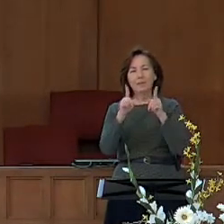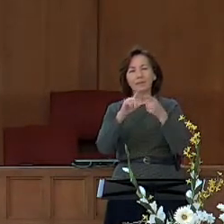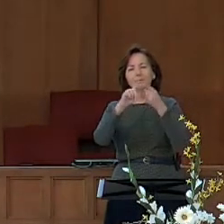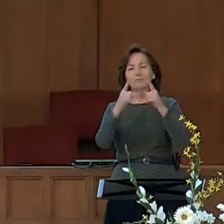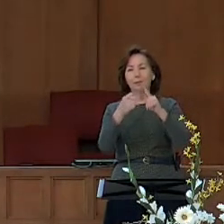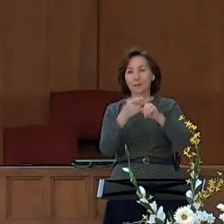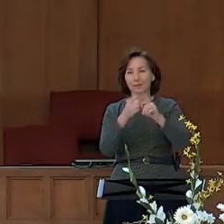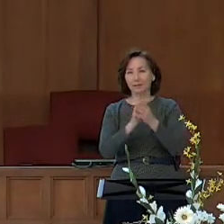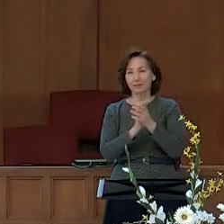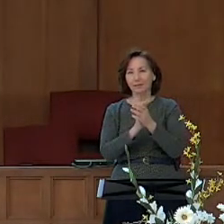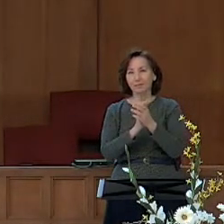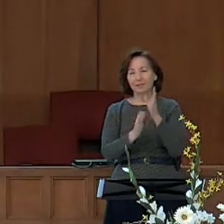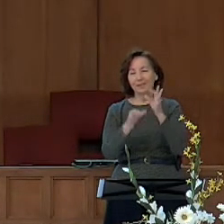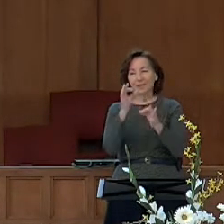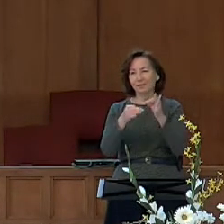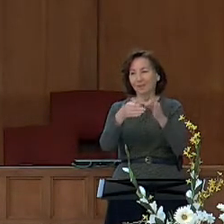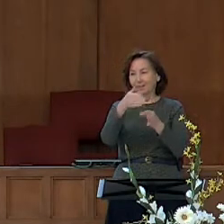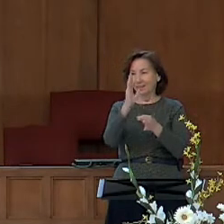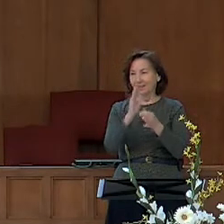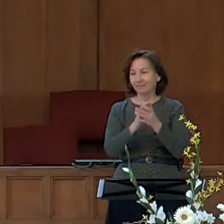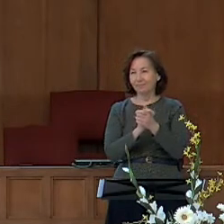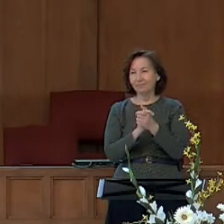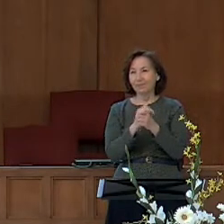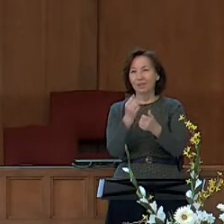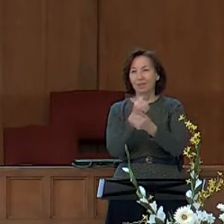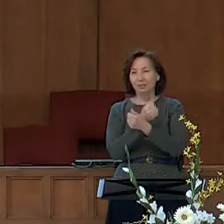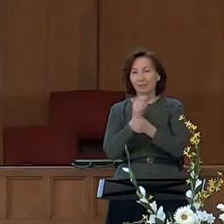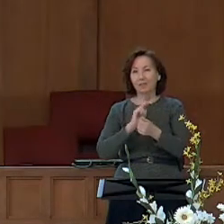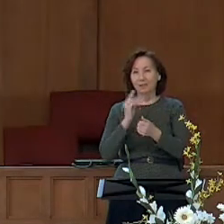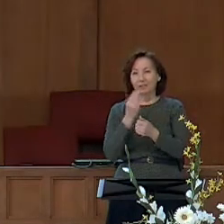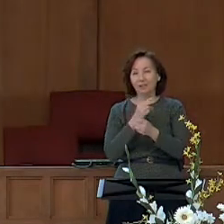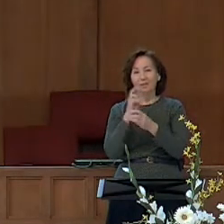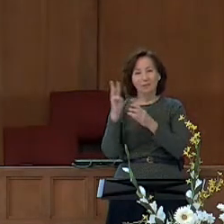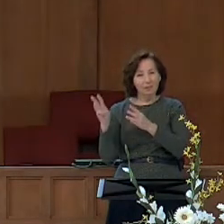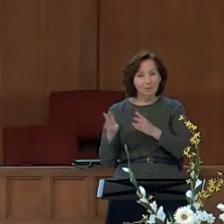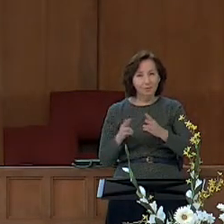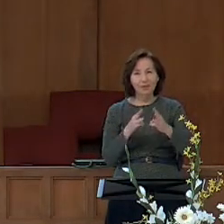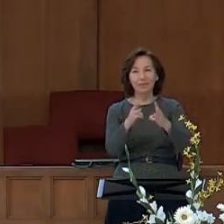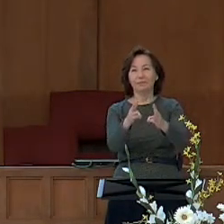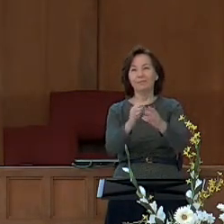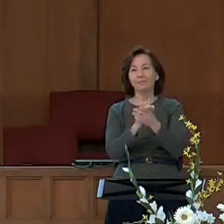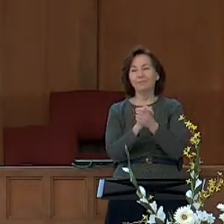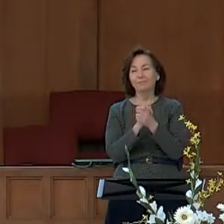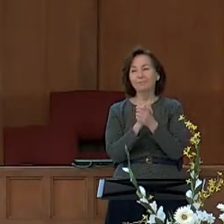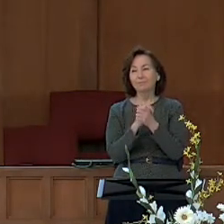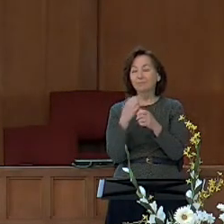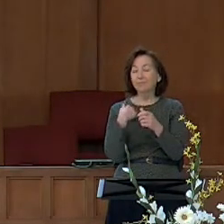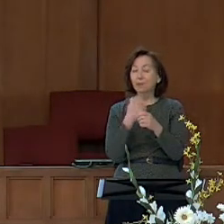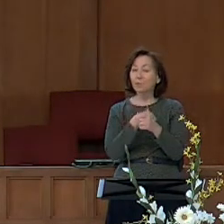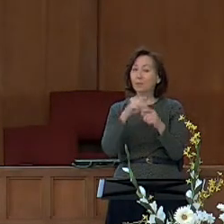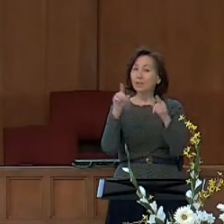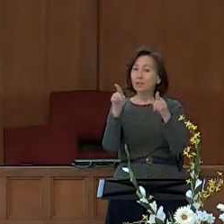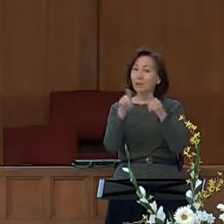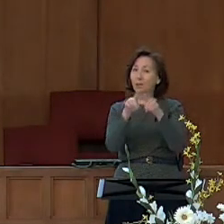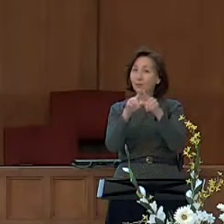if God loved us this way, we ought